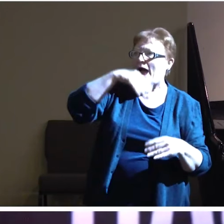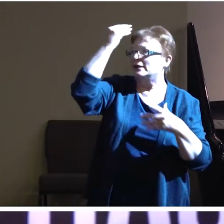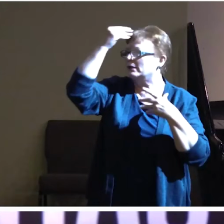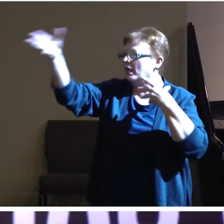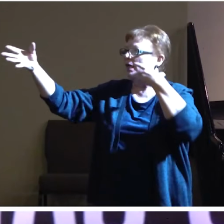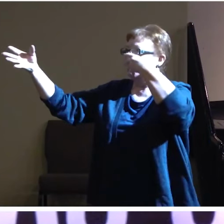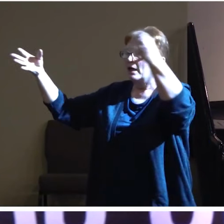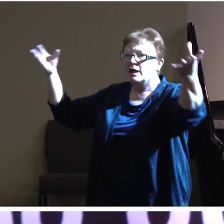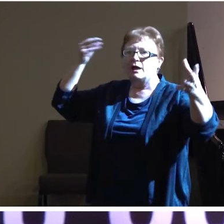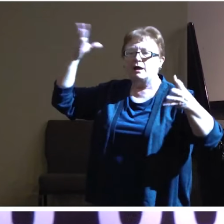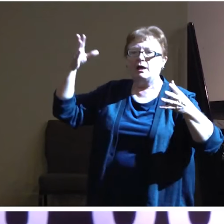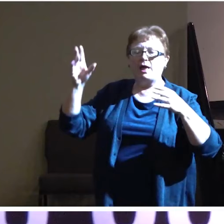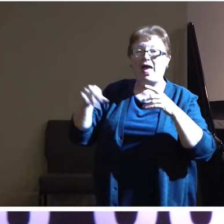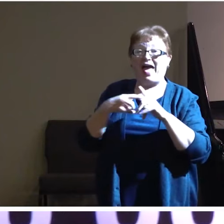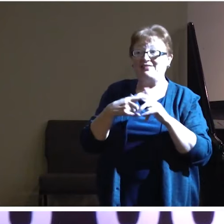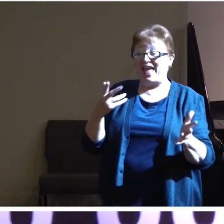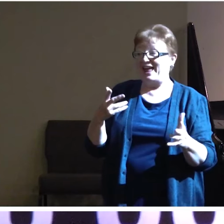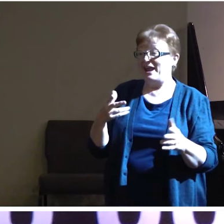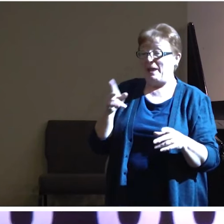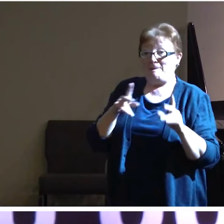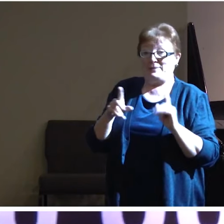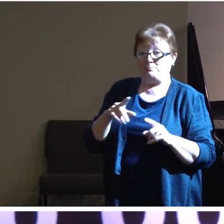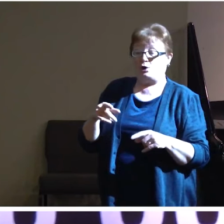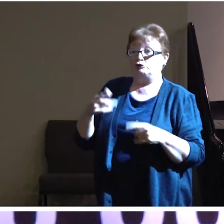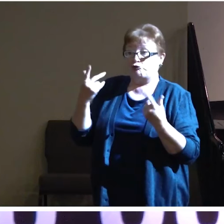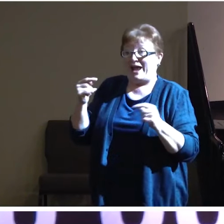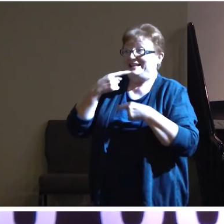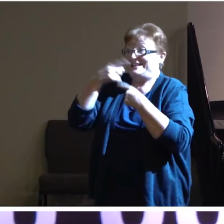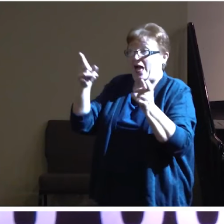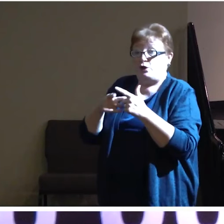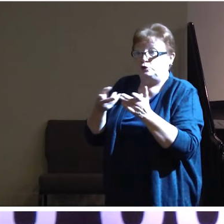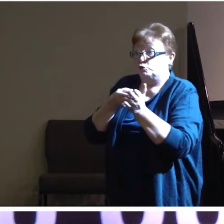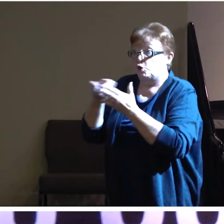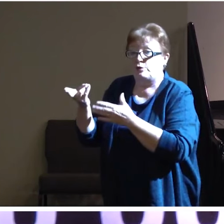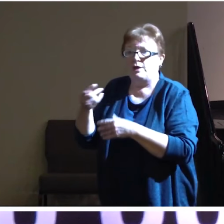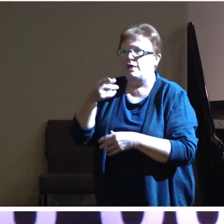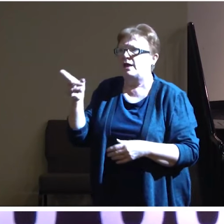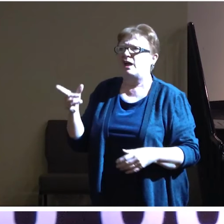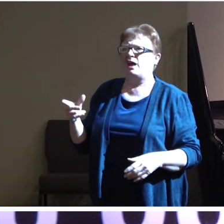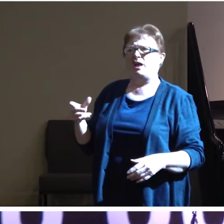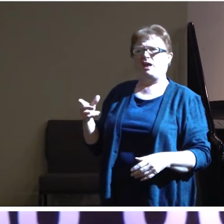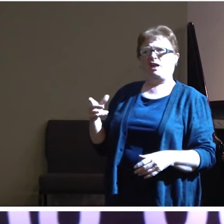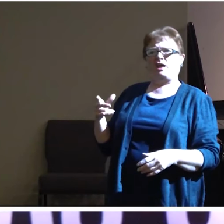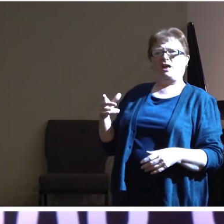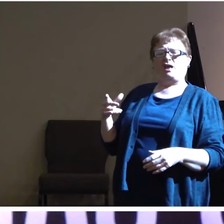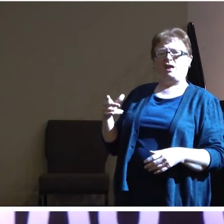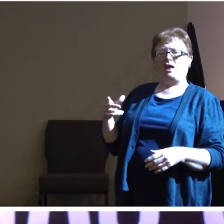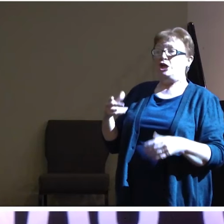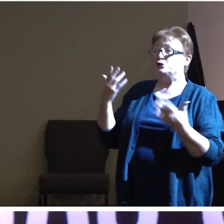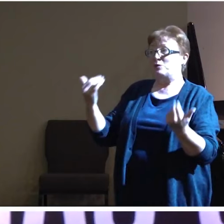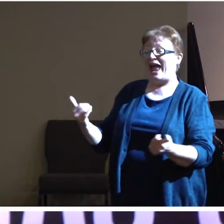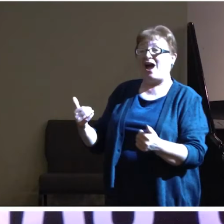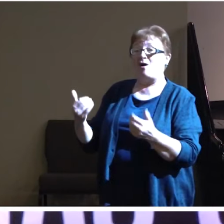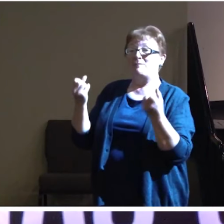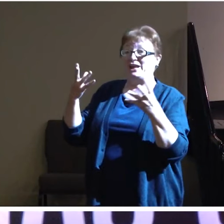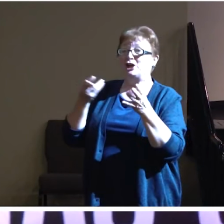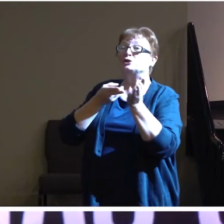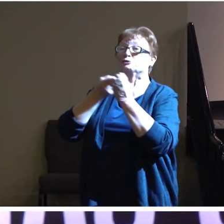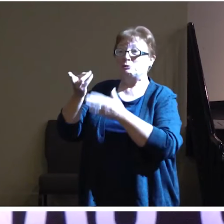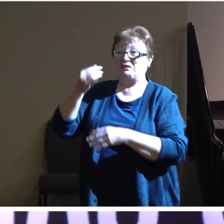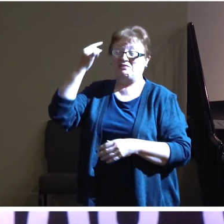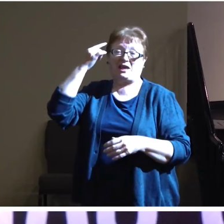you can rely upon the truth that you know by itself to figure your way through life. So now truth becomes misapplied and misused